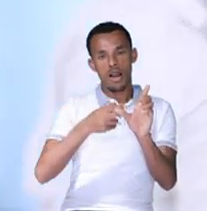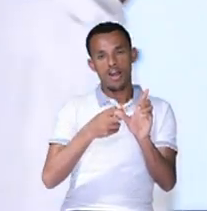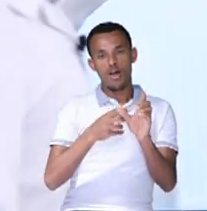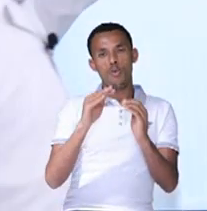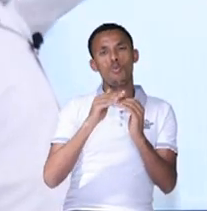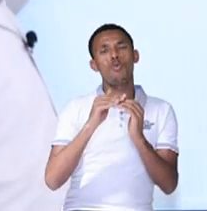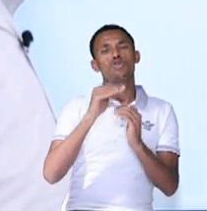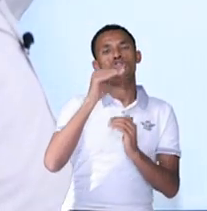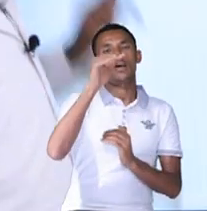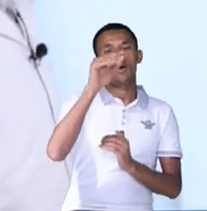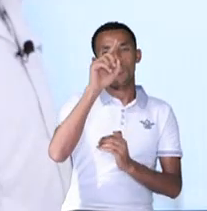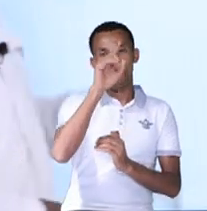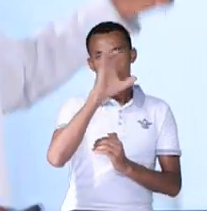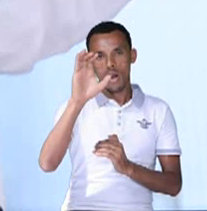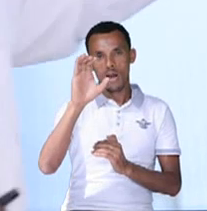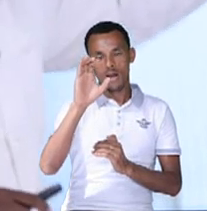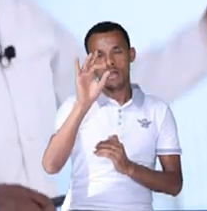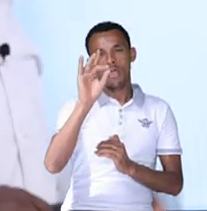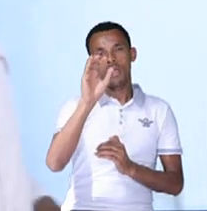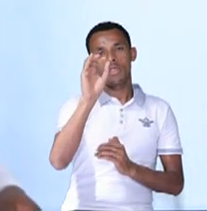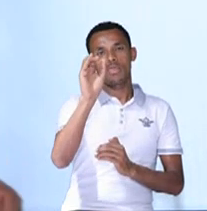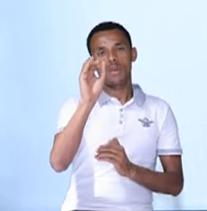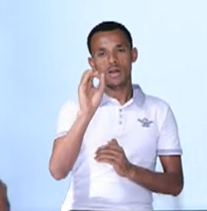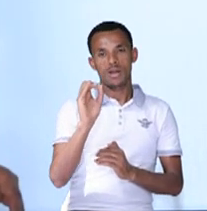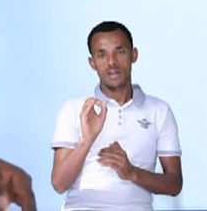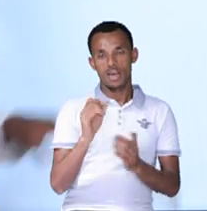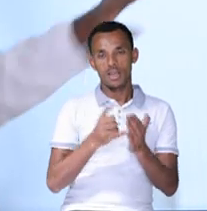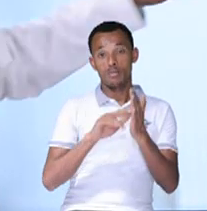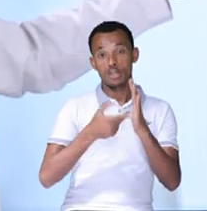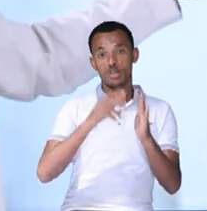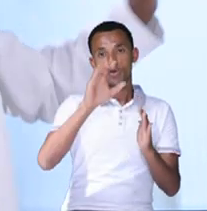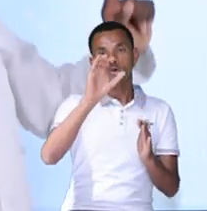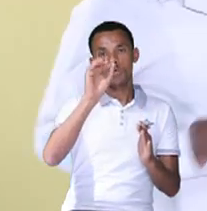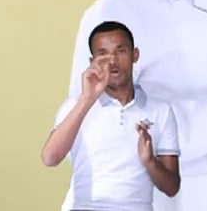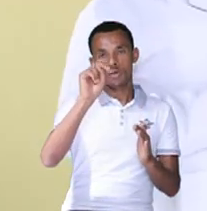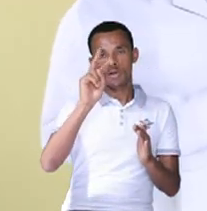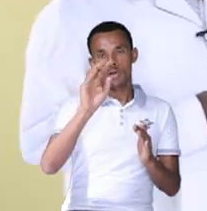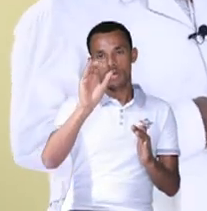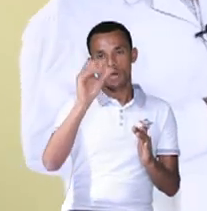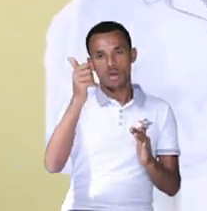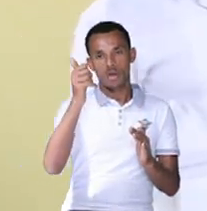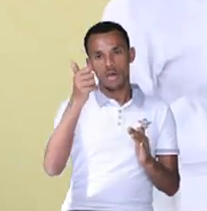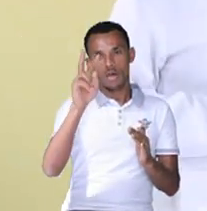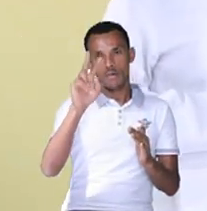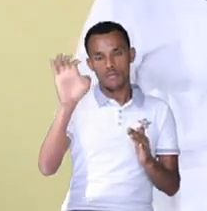More than 180 degrees. I said to be what? A concave polygon. The vertices of a concave